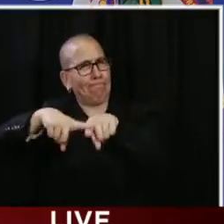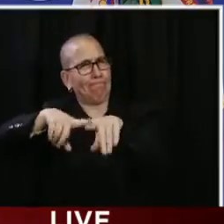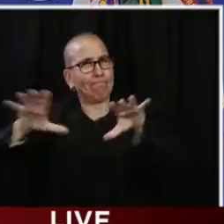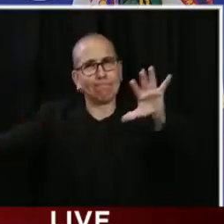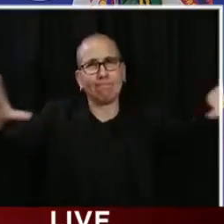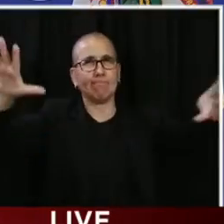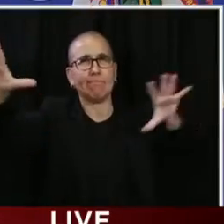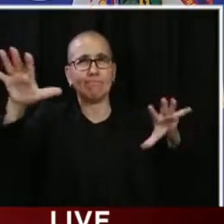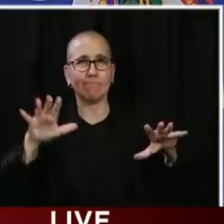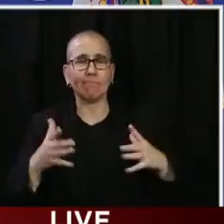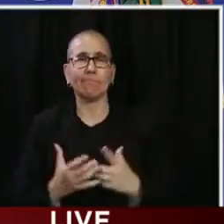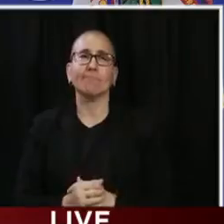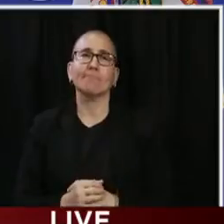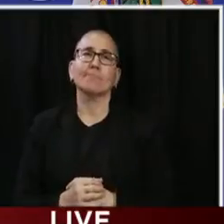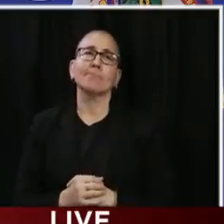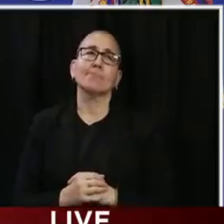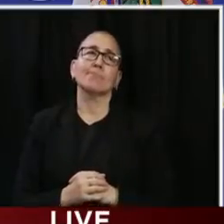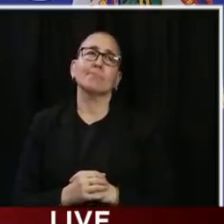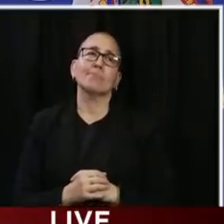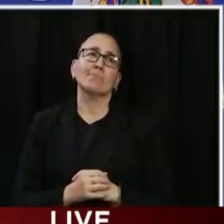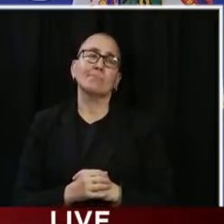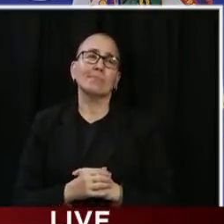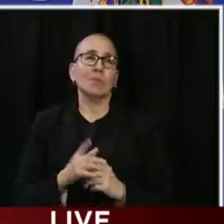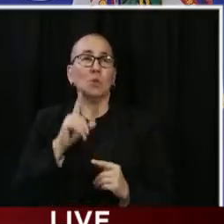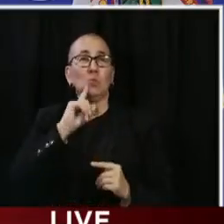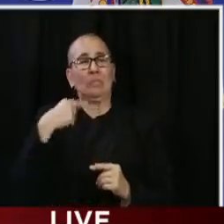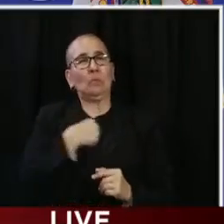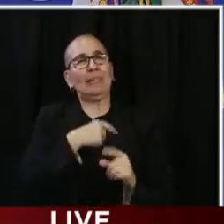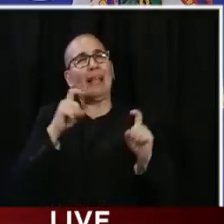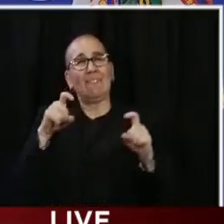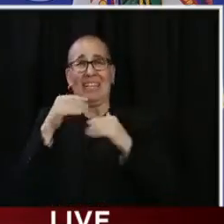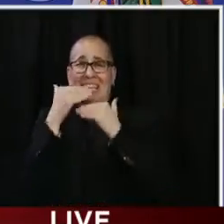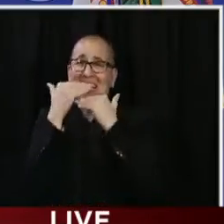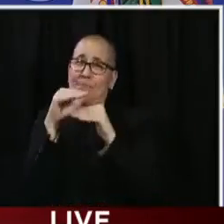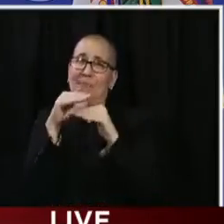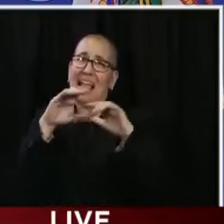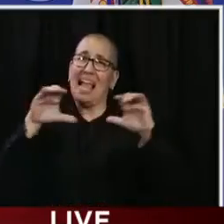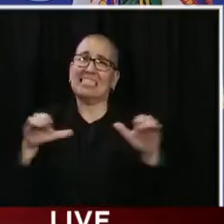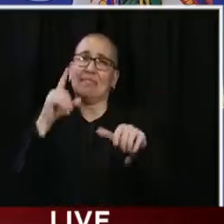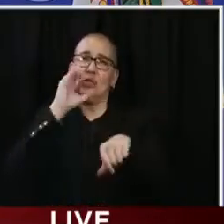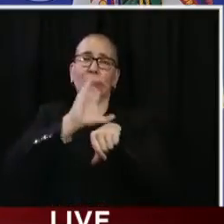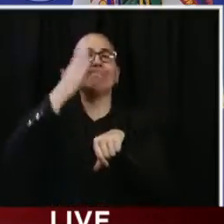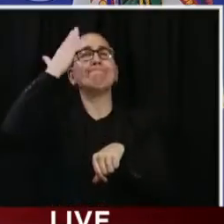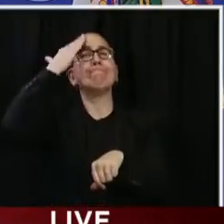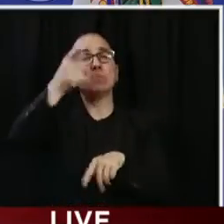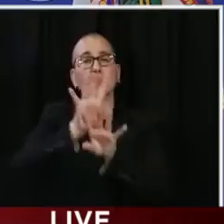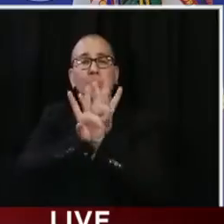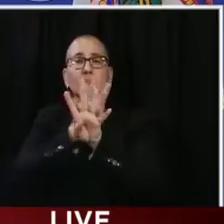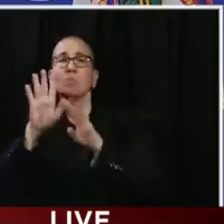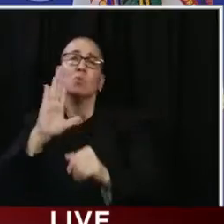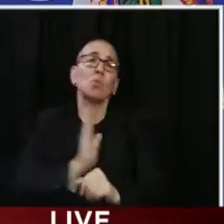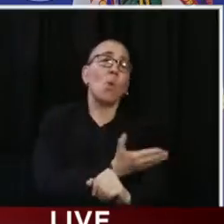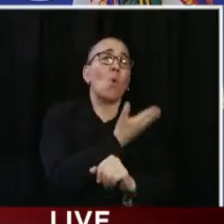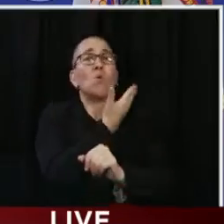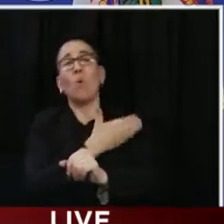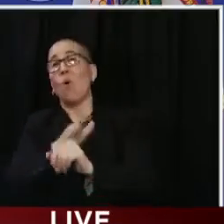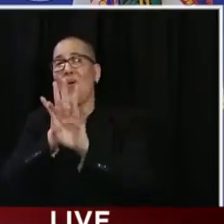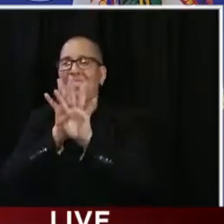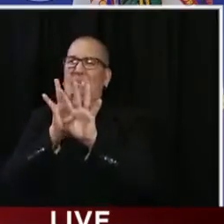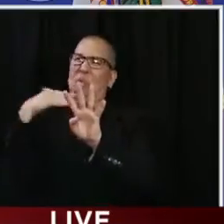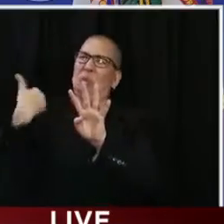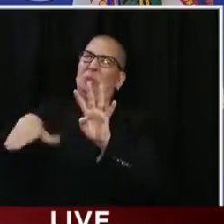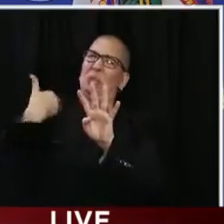singing in those environments, which of course is just such a great part about church or celebration. But when you look at the data on the choirs that have seen just been sort of